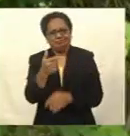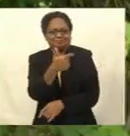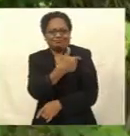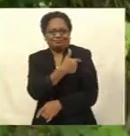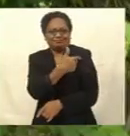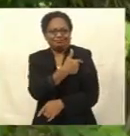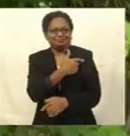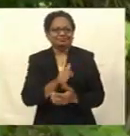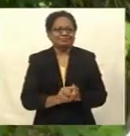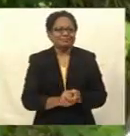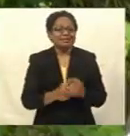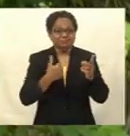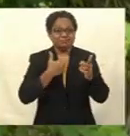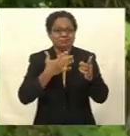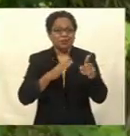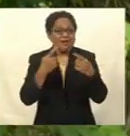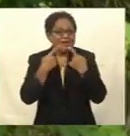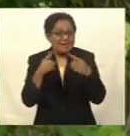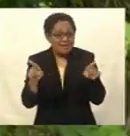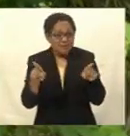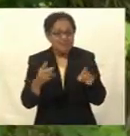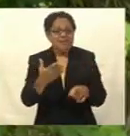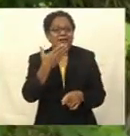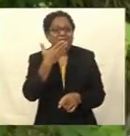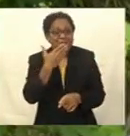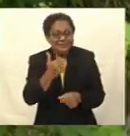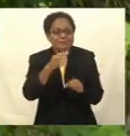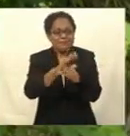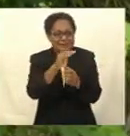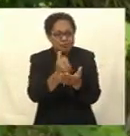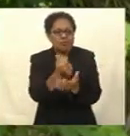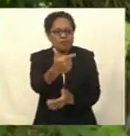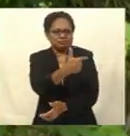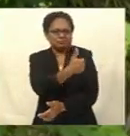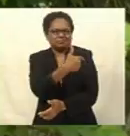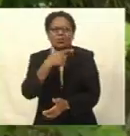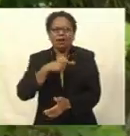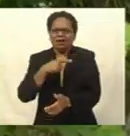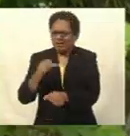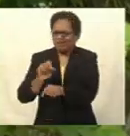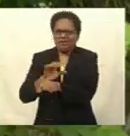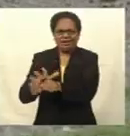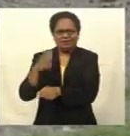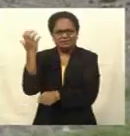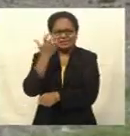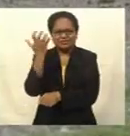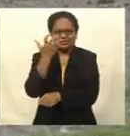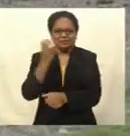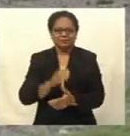Message I want to tell them, so make sure you have to vaccinate it because of this virus is so dangerous.